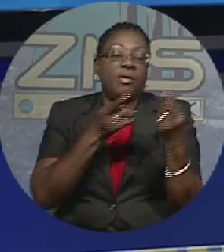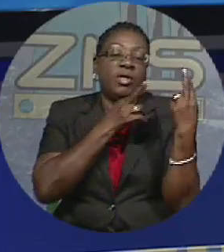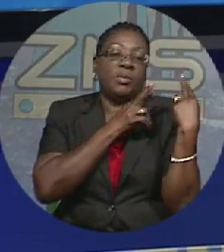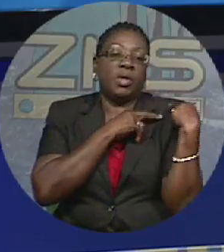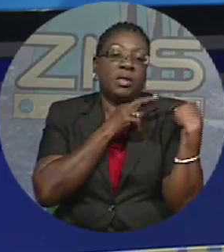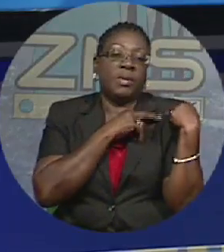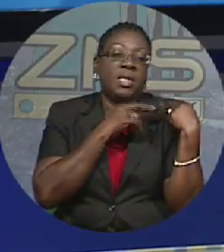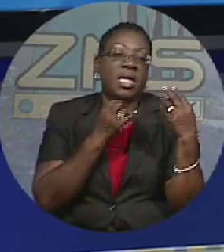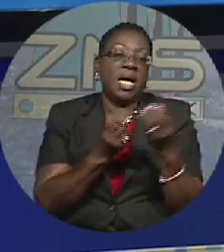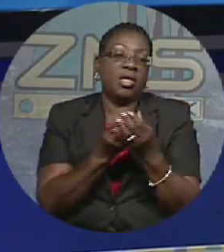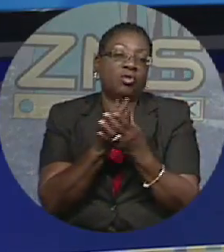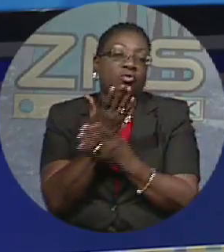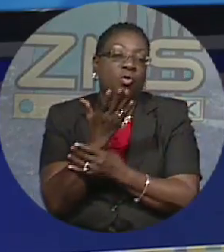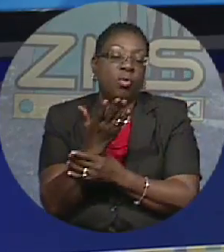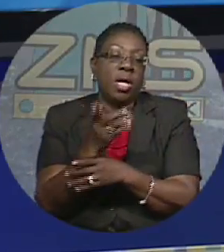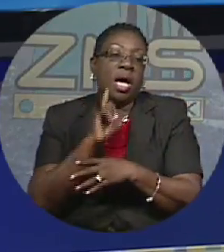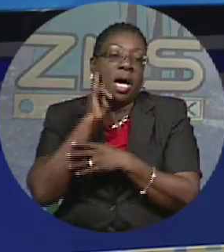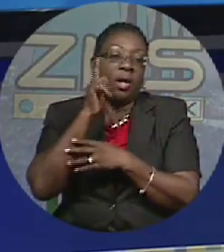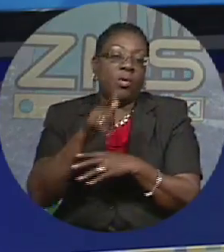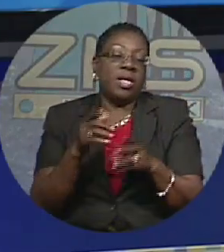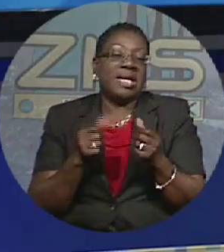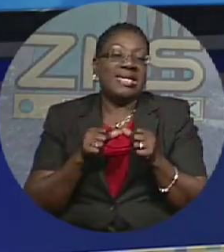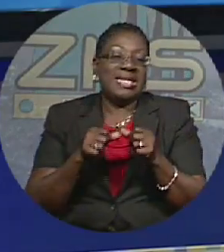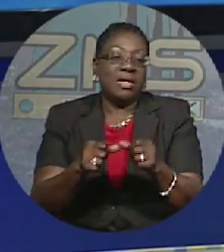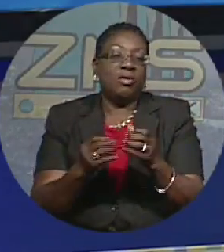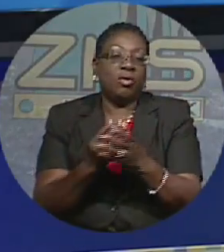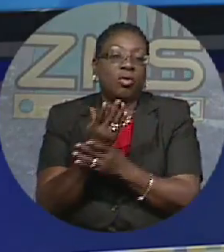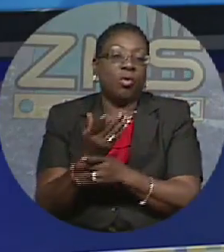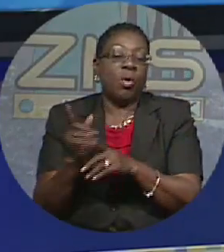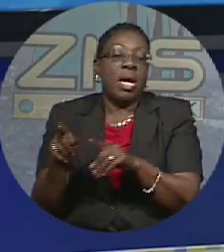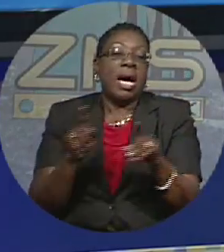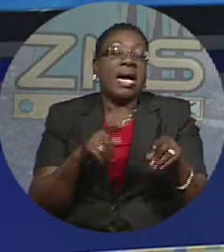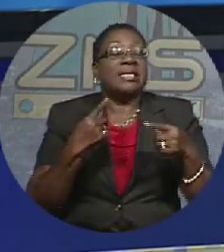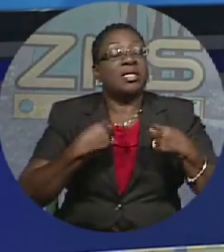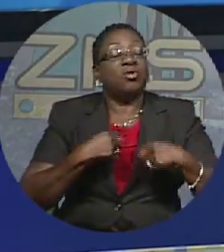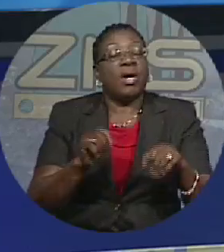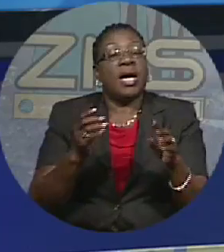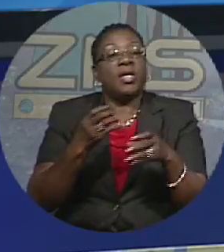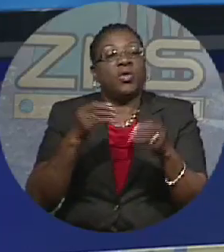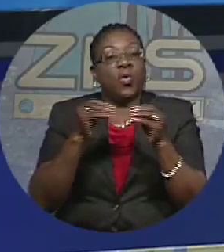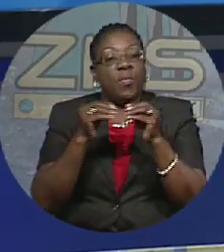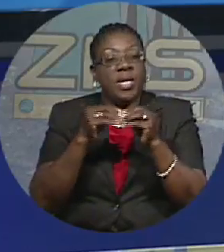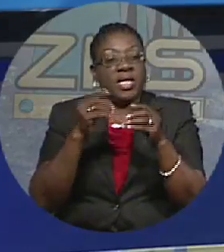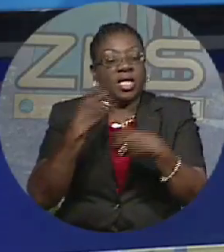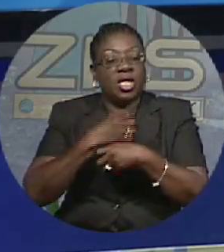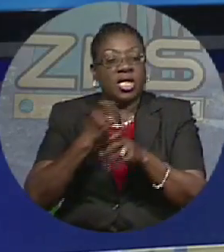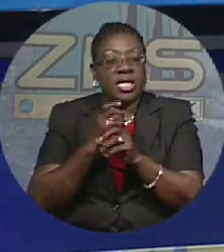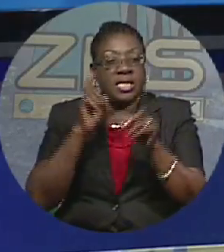have evolved and will continue to do so as it strives to meet the changing needs of the public.